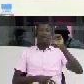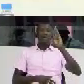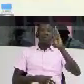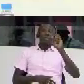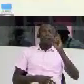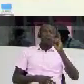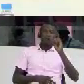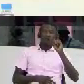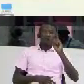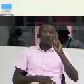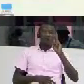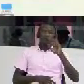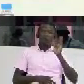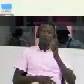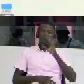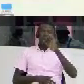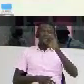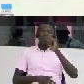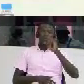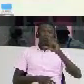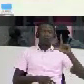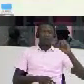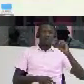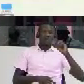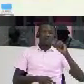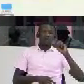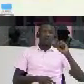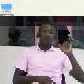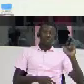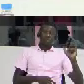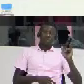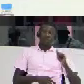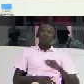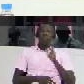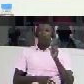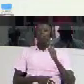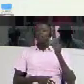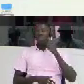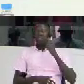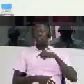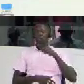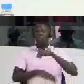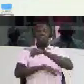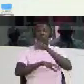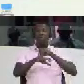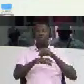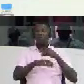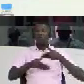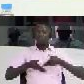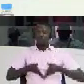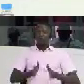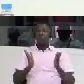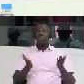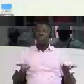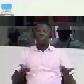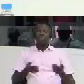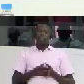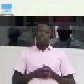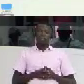Colley. What is your date and place of birth? ban bés nga juddu ak fan nga juddoo. maa ngi